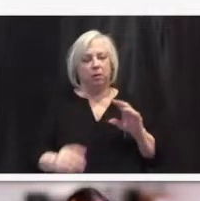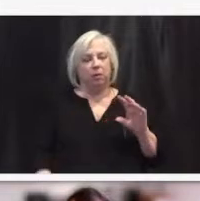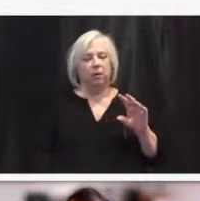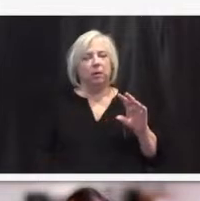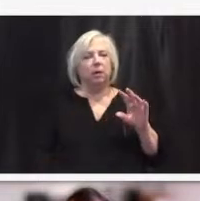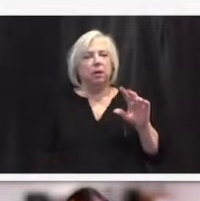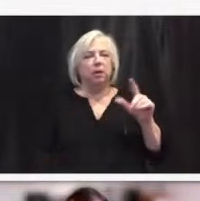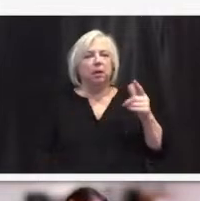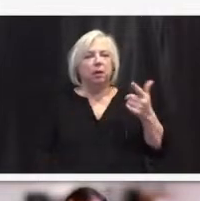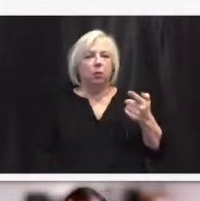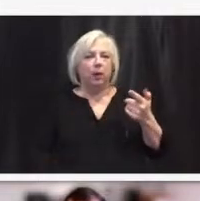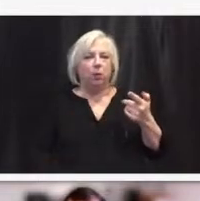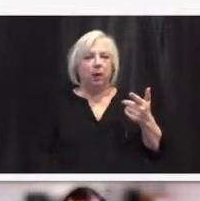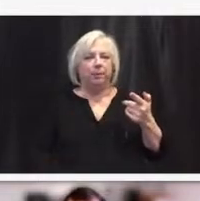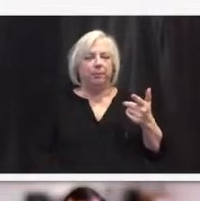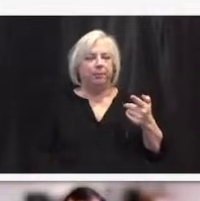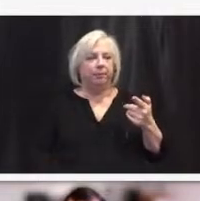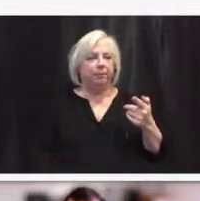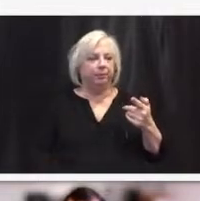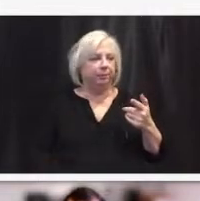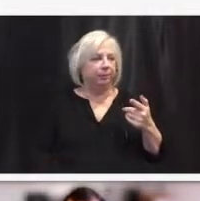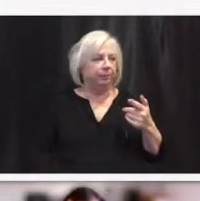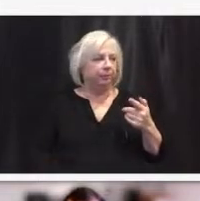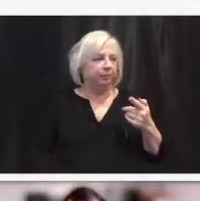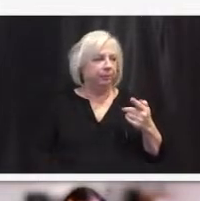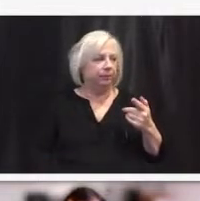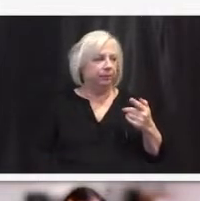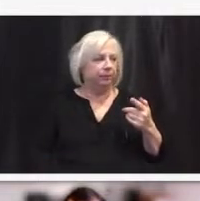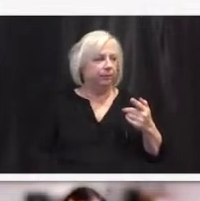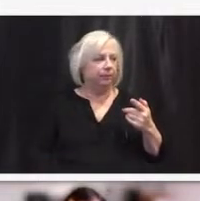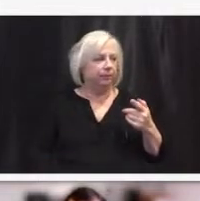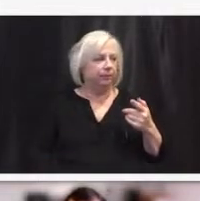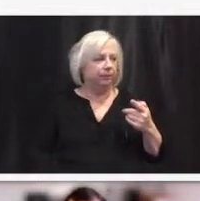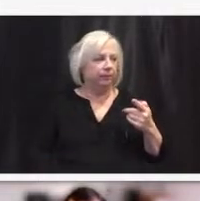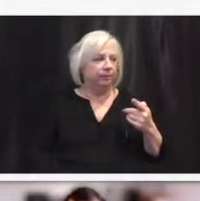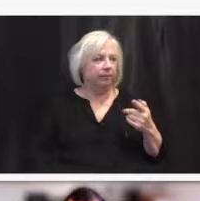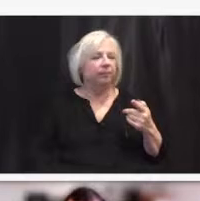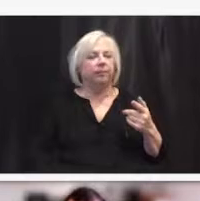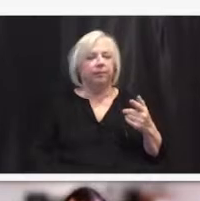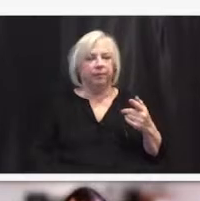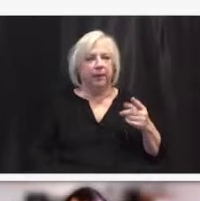number 21. Thank you so much. Thank you. That's